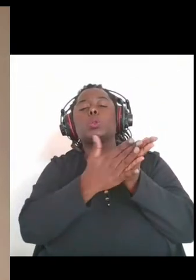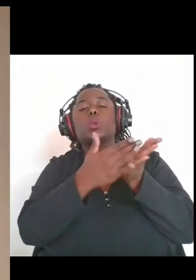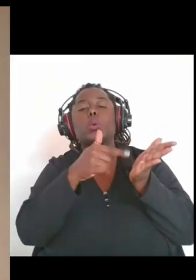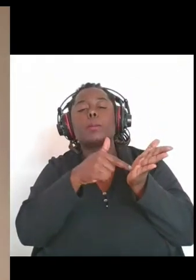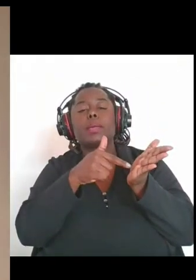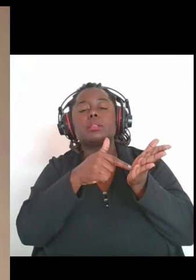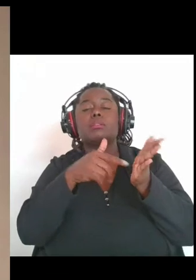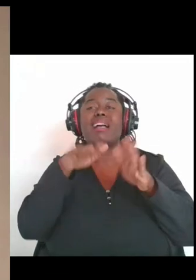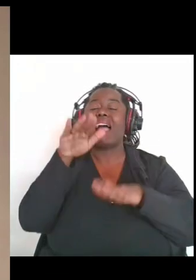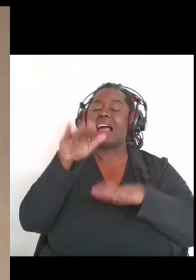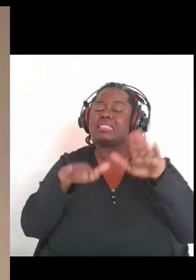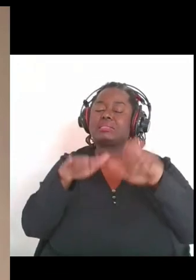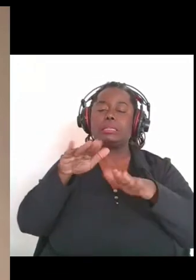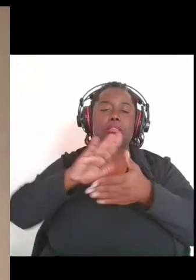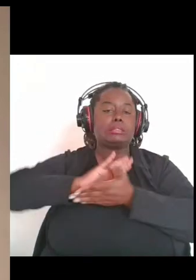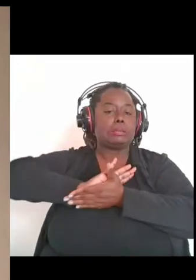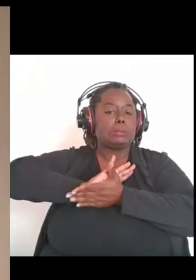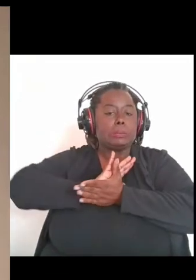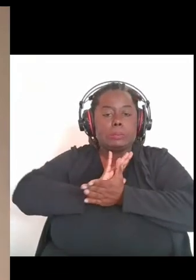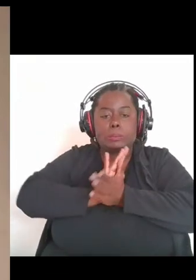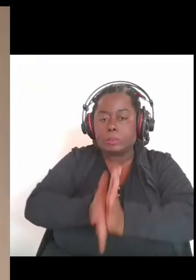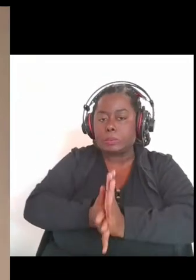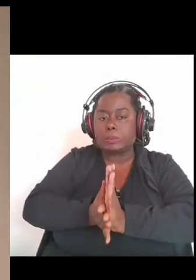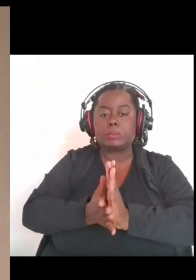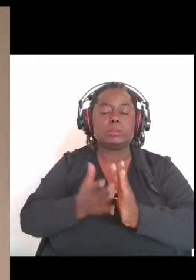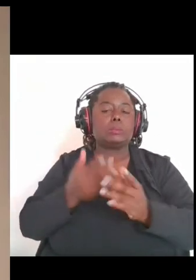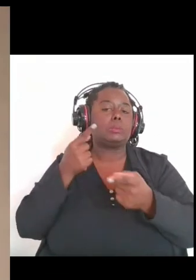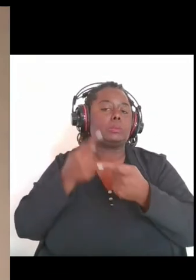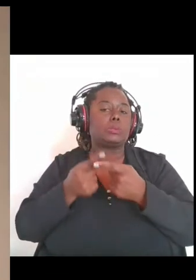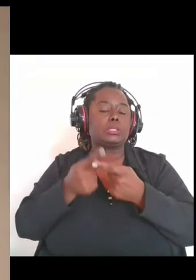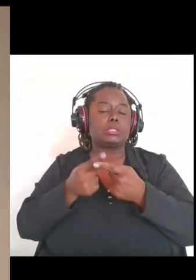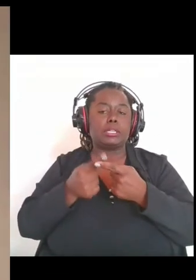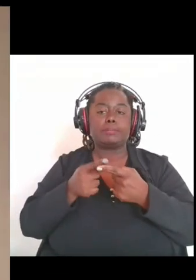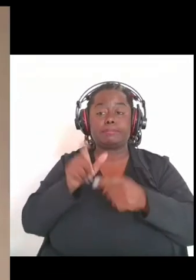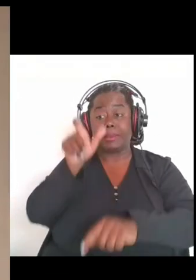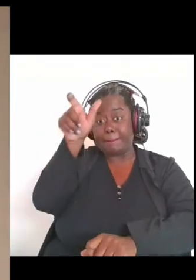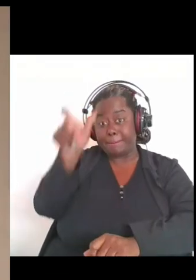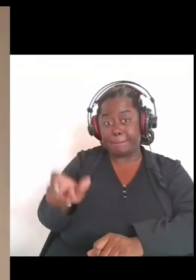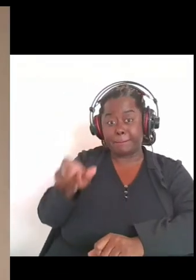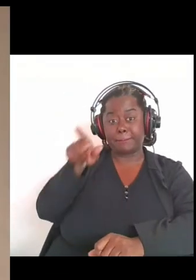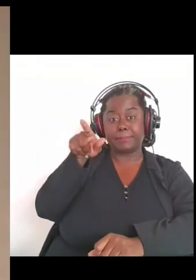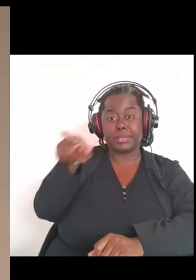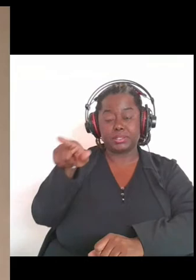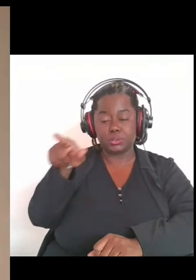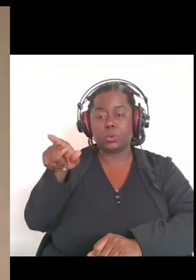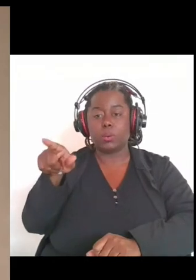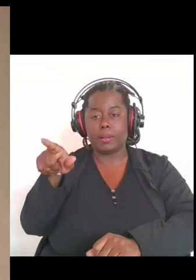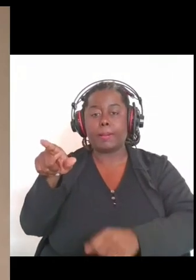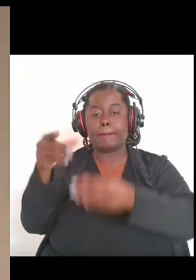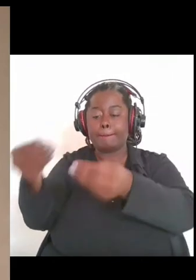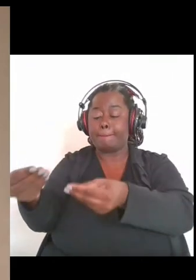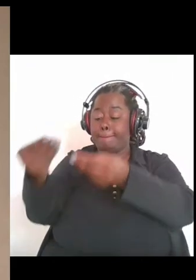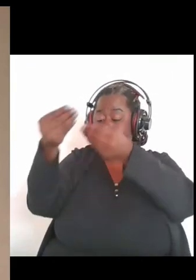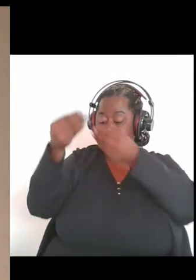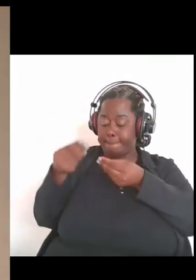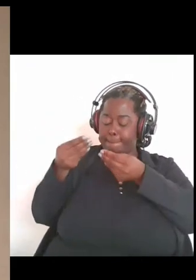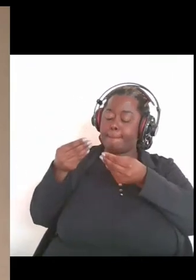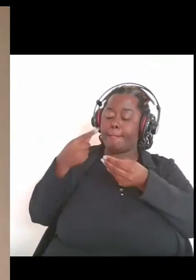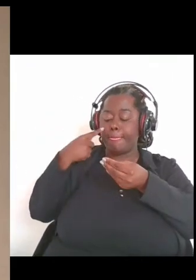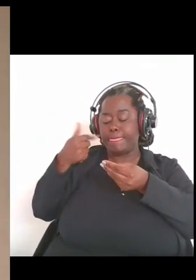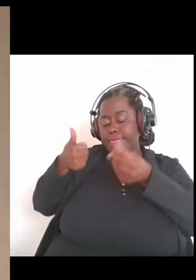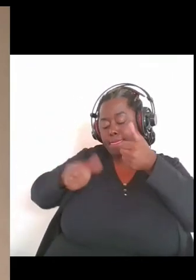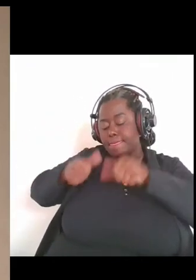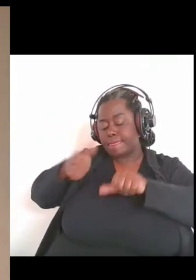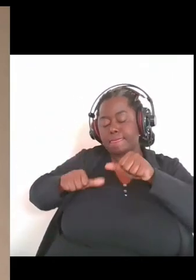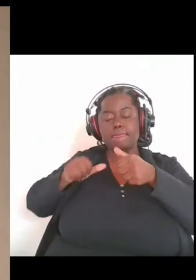ID sometimes it's humiliating because the person who is checking your